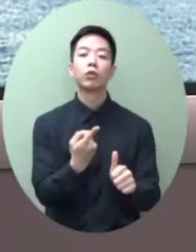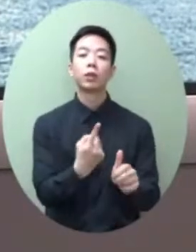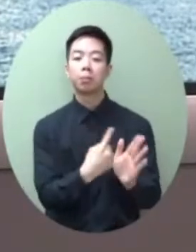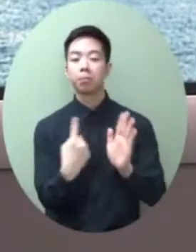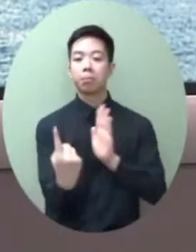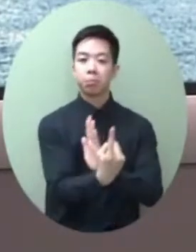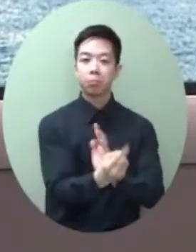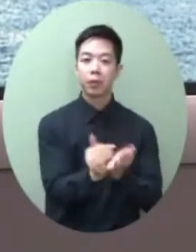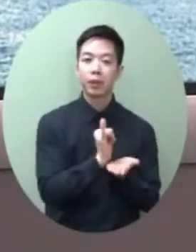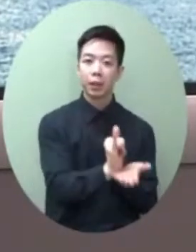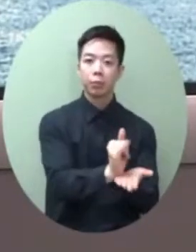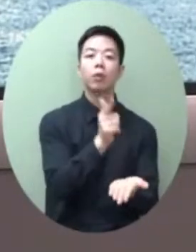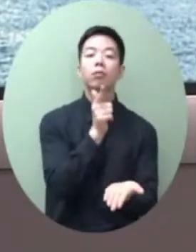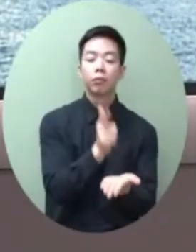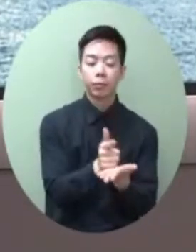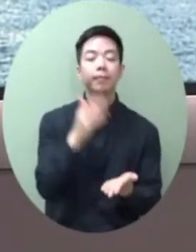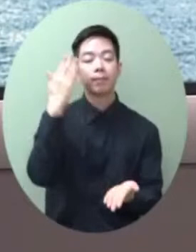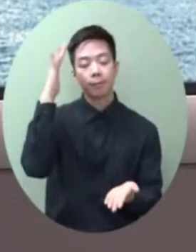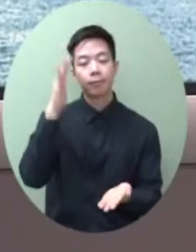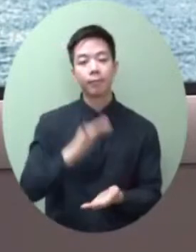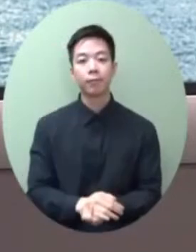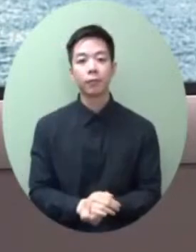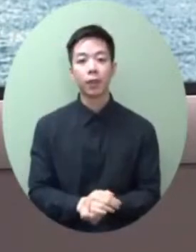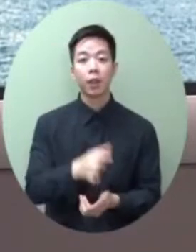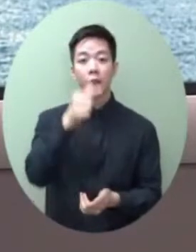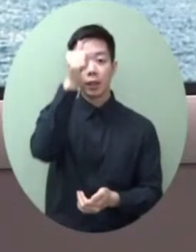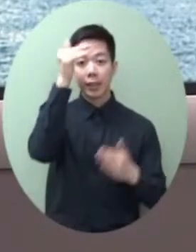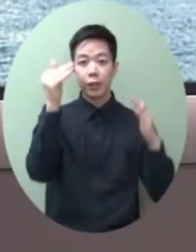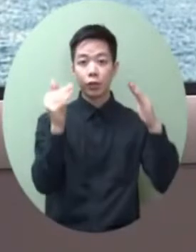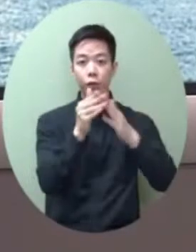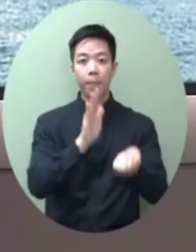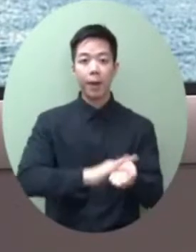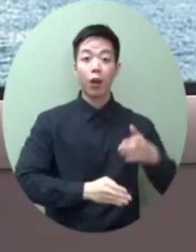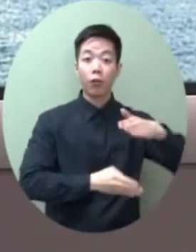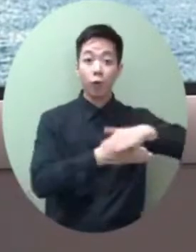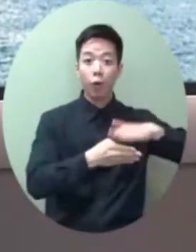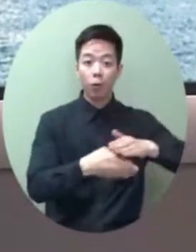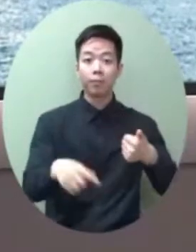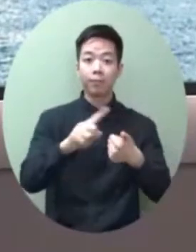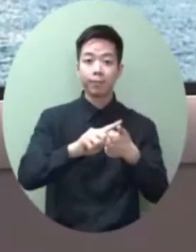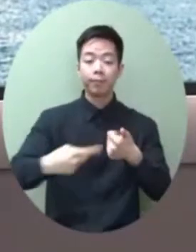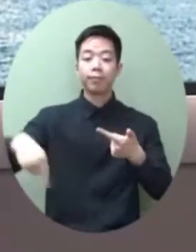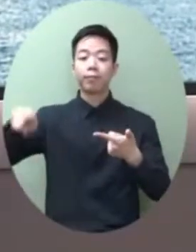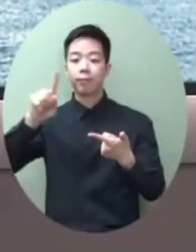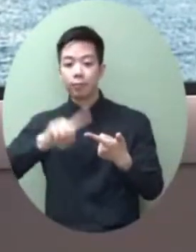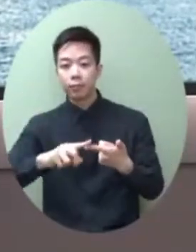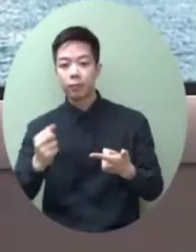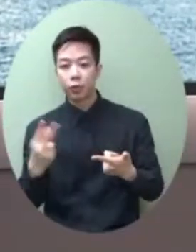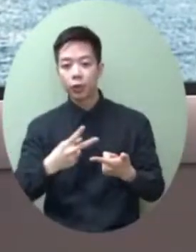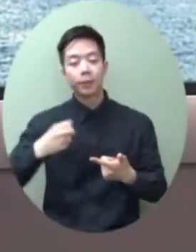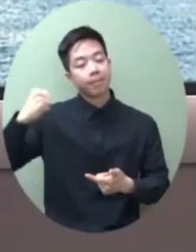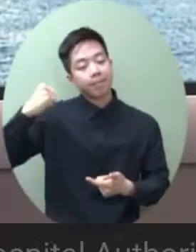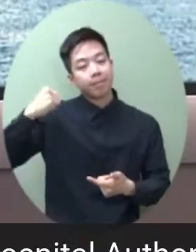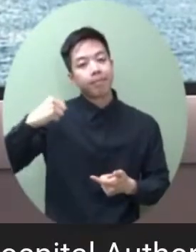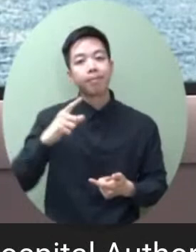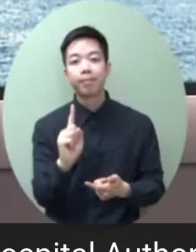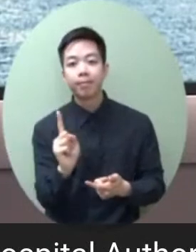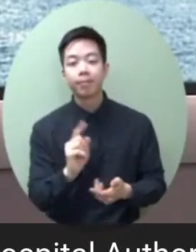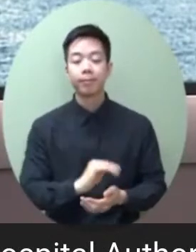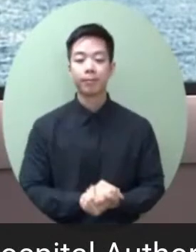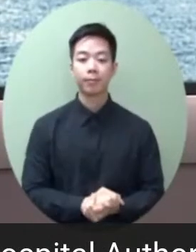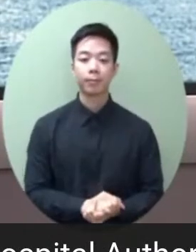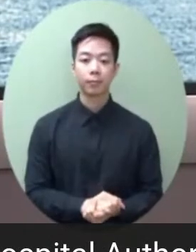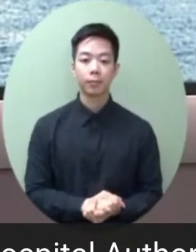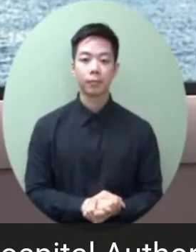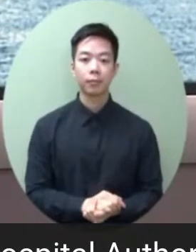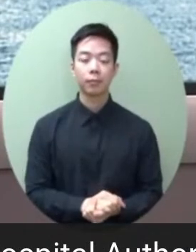those with serious symptoms. So besides hospital wards, we would try our best, all we can, as I mentioned